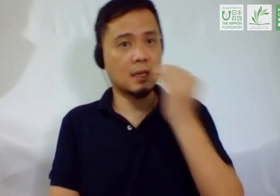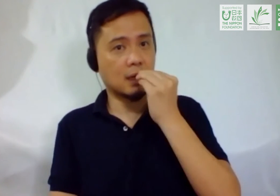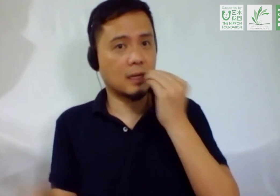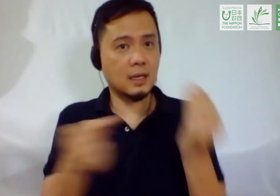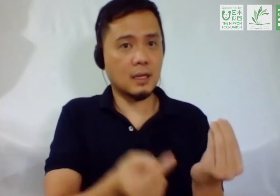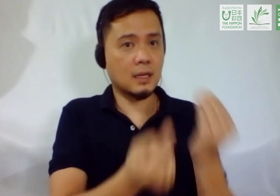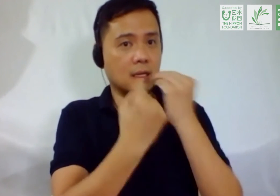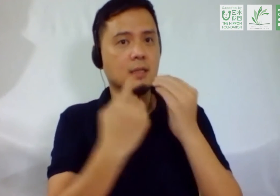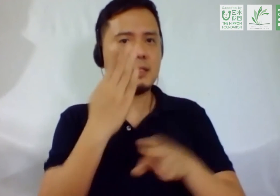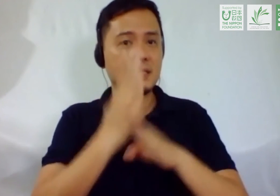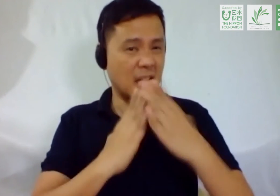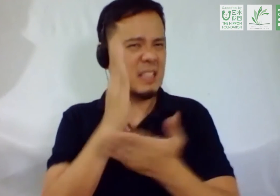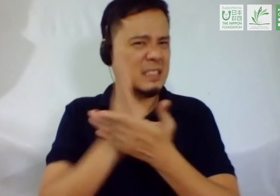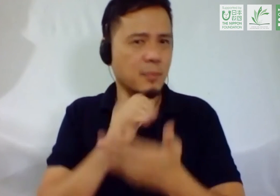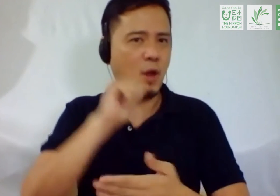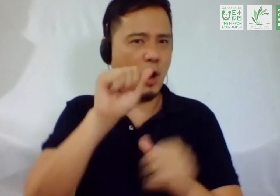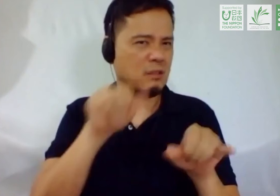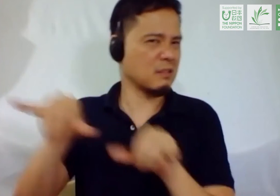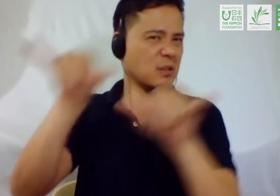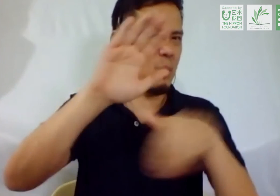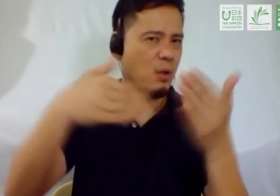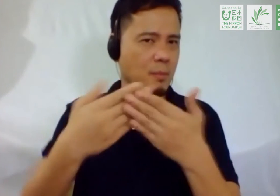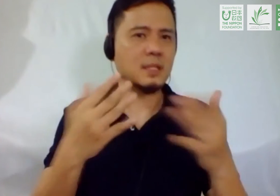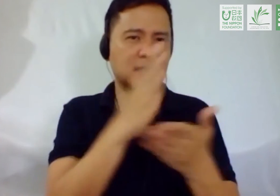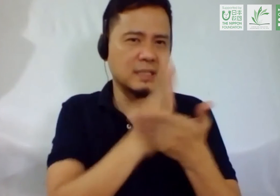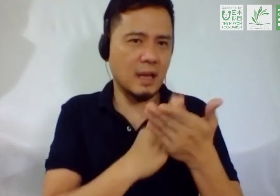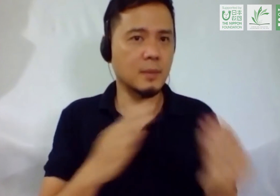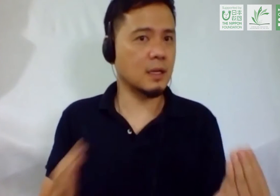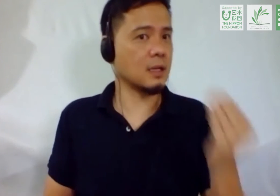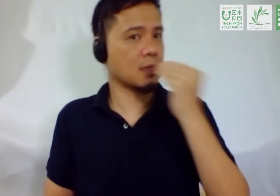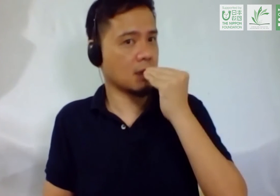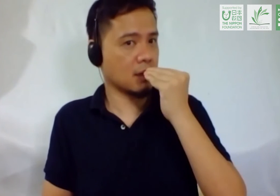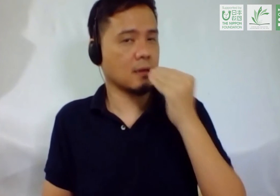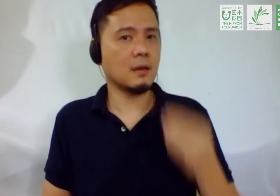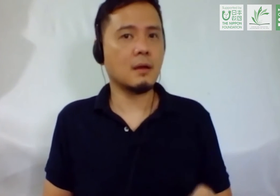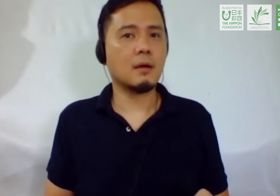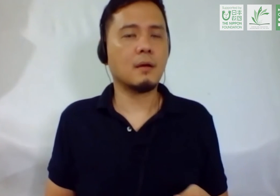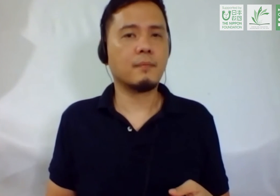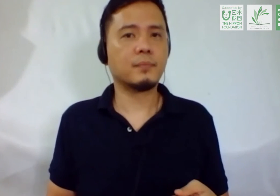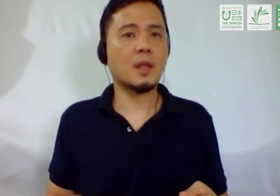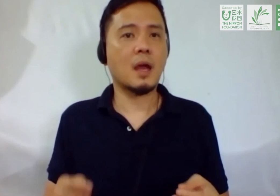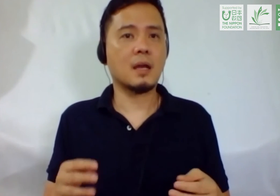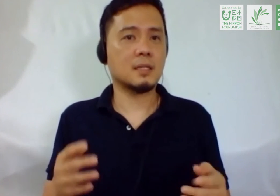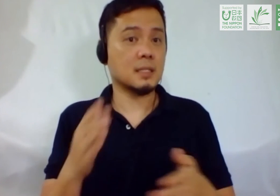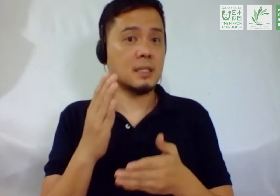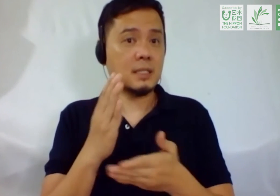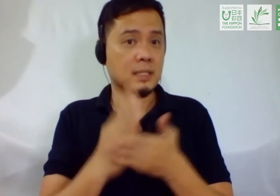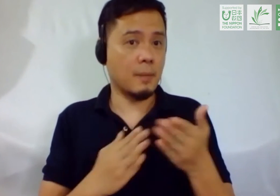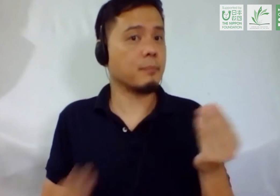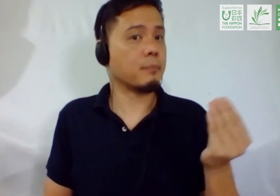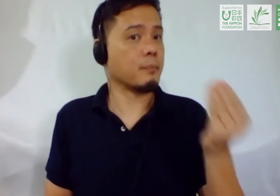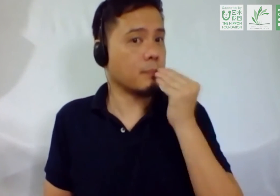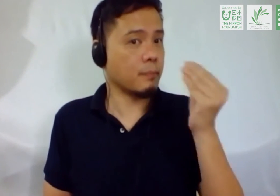Some sign languages, and then these sign languages have double movement for food.